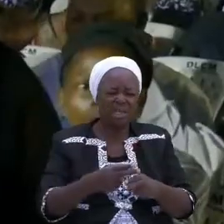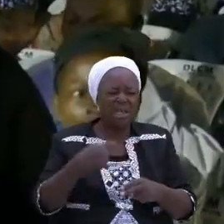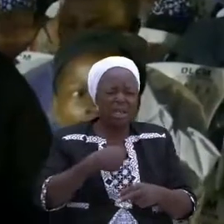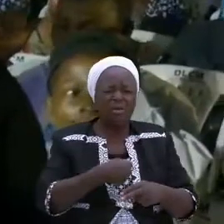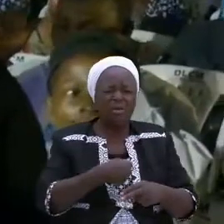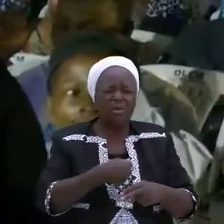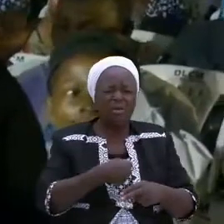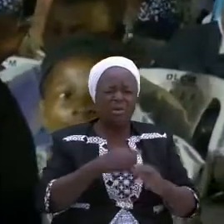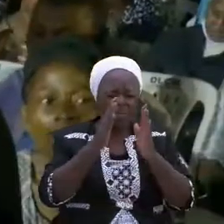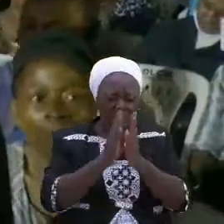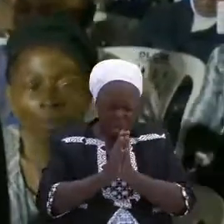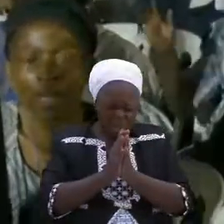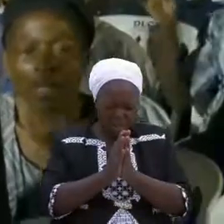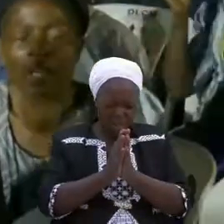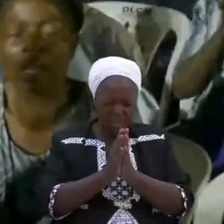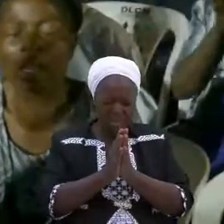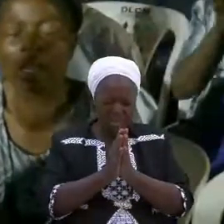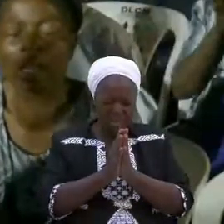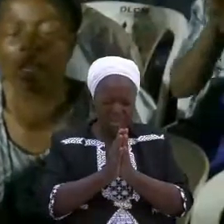pray